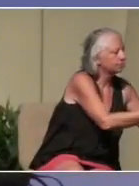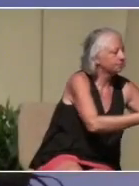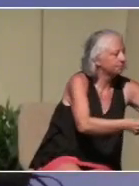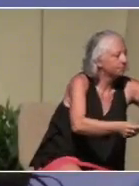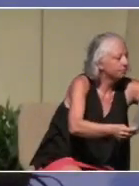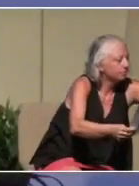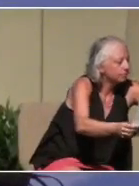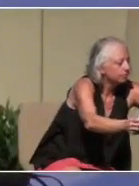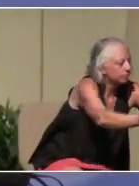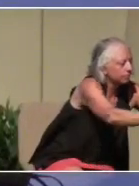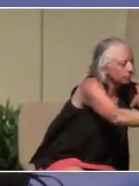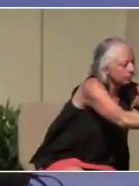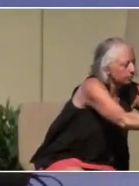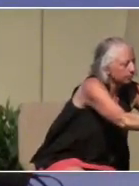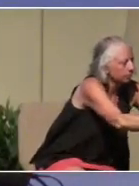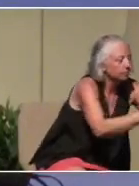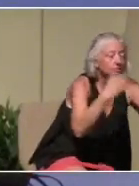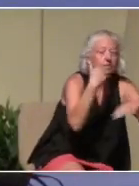Good morning, everyone.